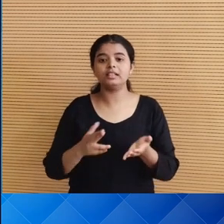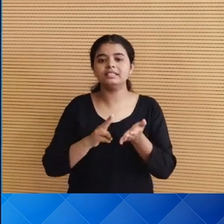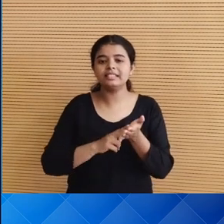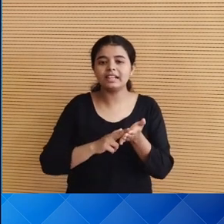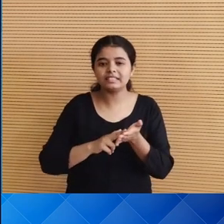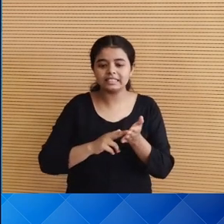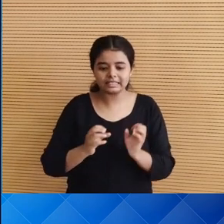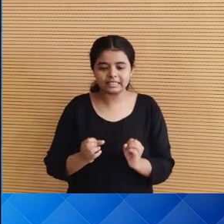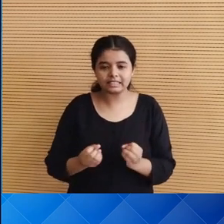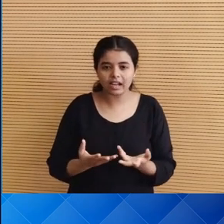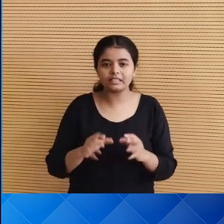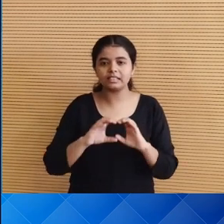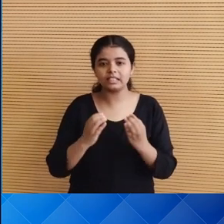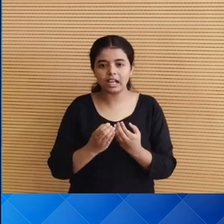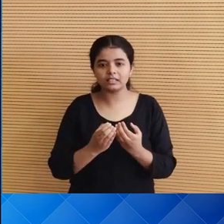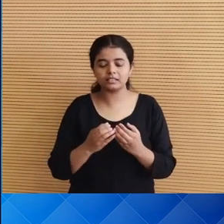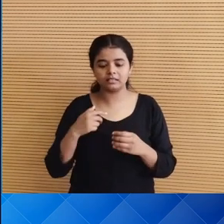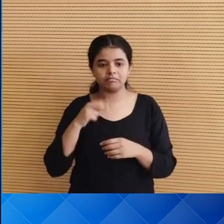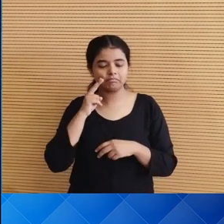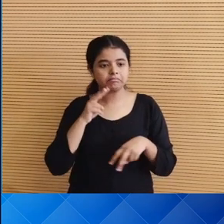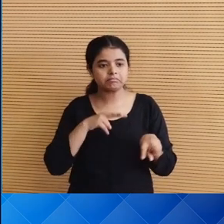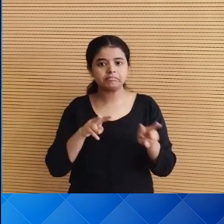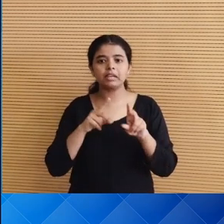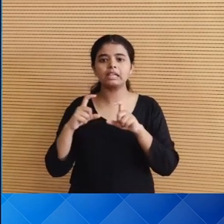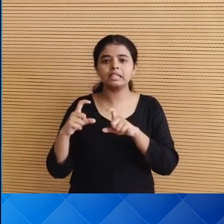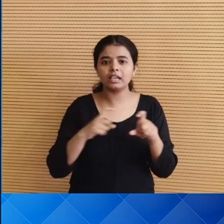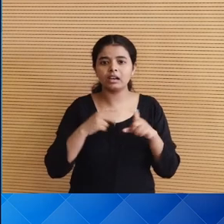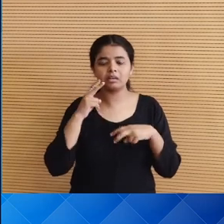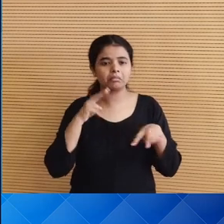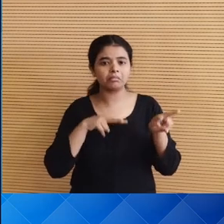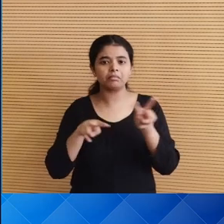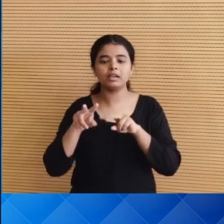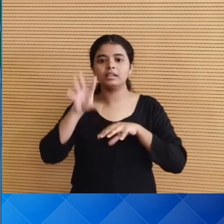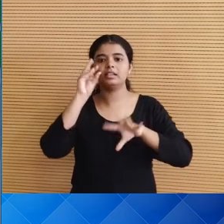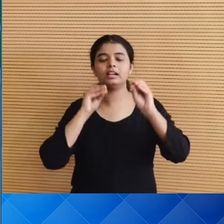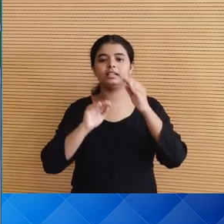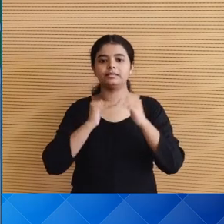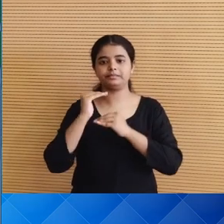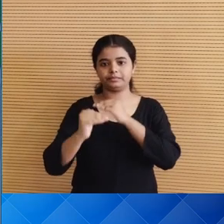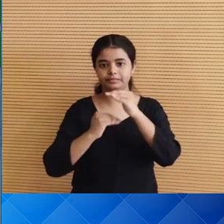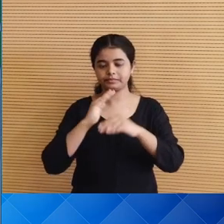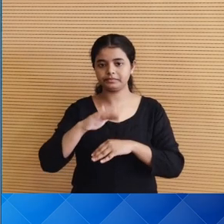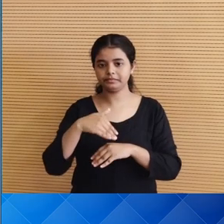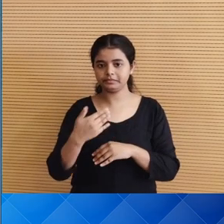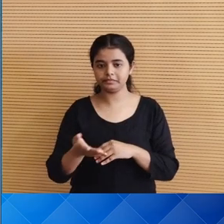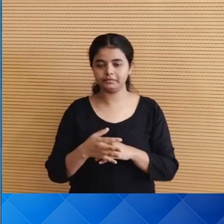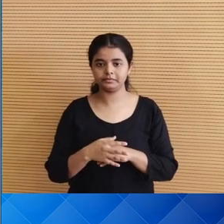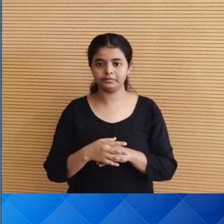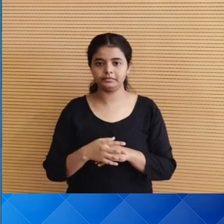given on the care and development of the children and also on their learning. Next slide, please.